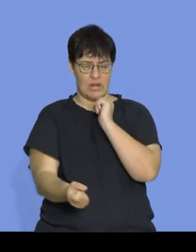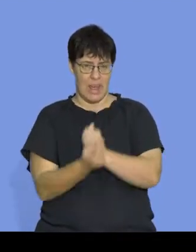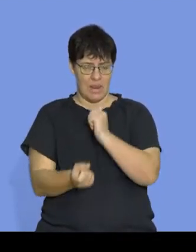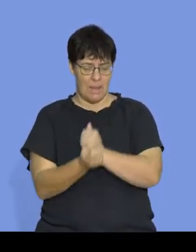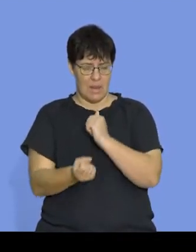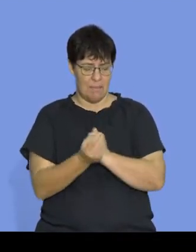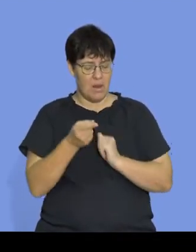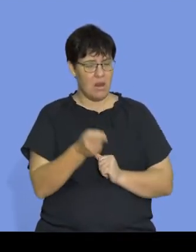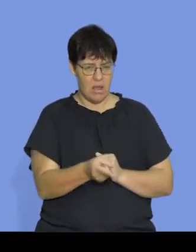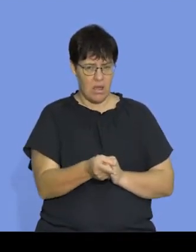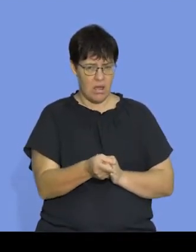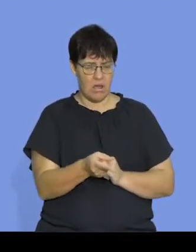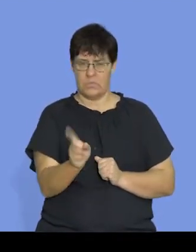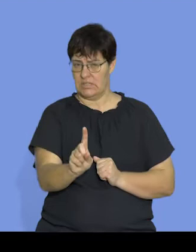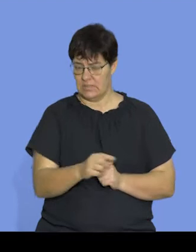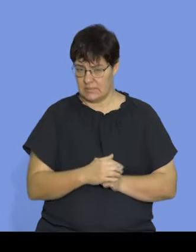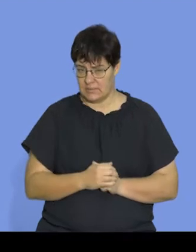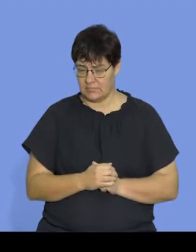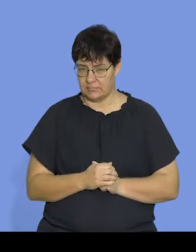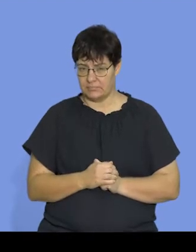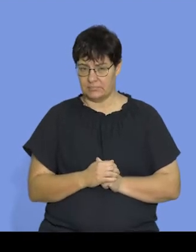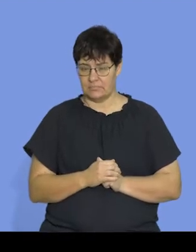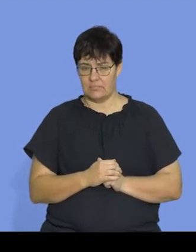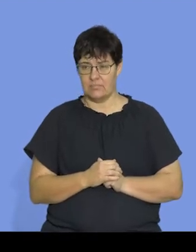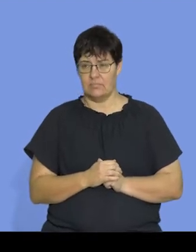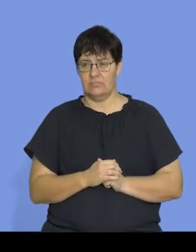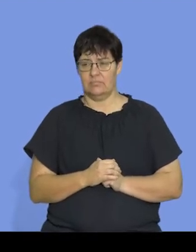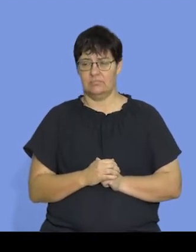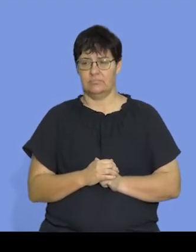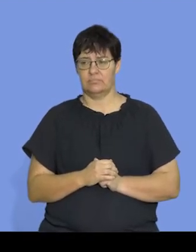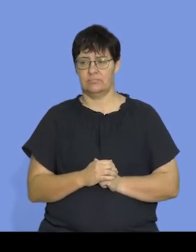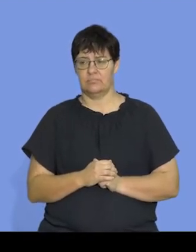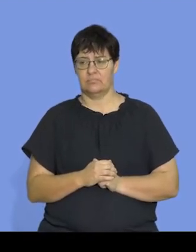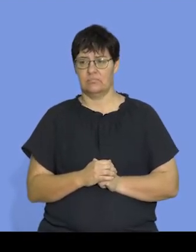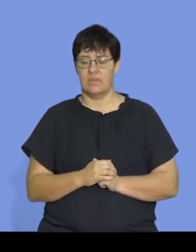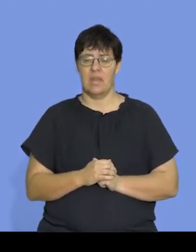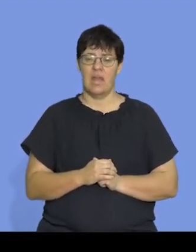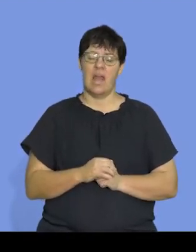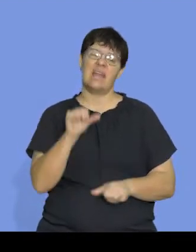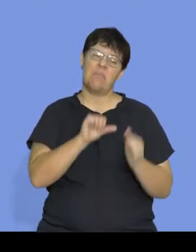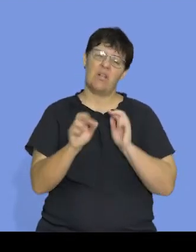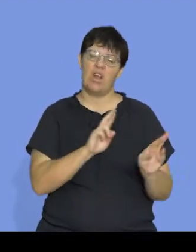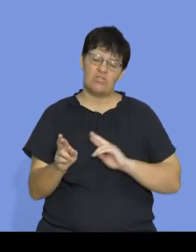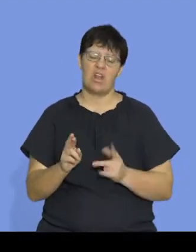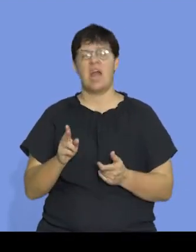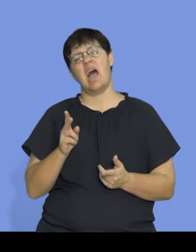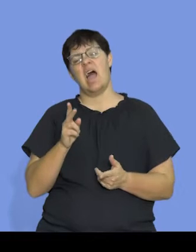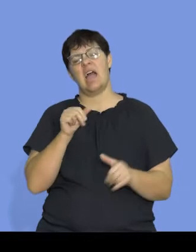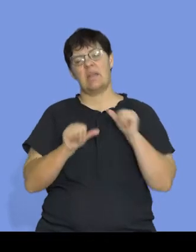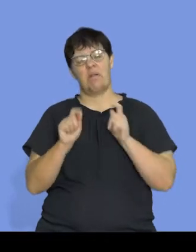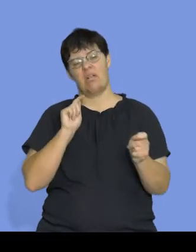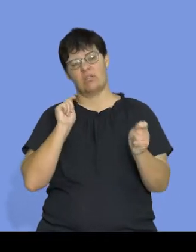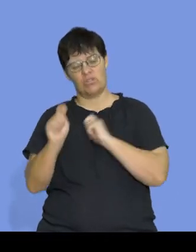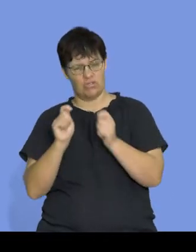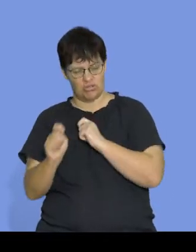we're basically talking about a chemical change, right? So the word chemical reaction and chemical change will be